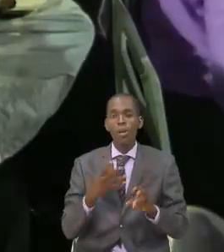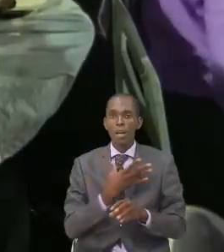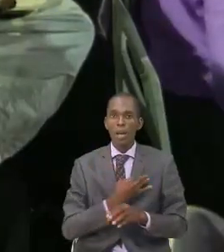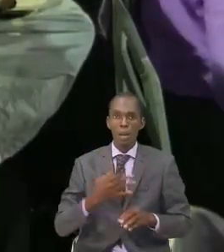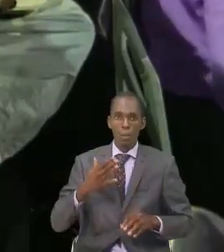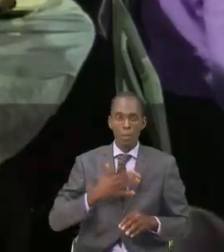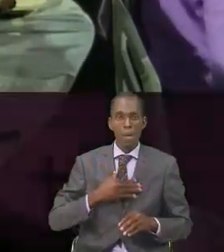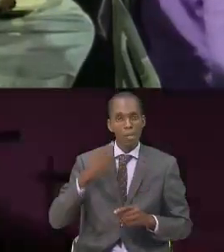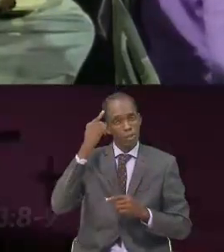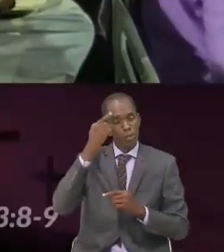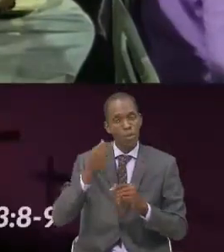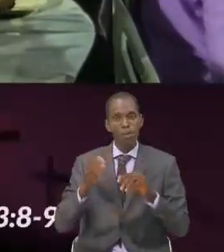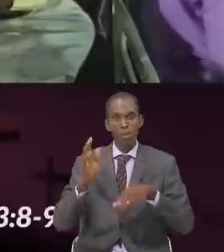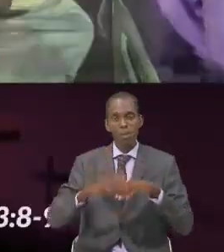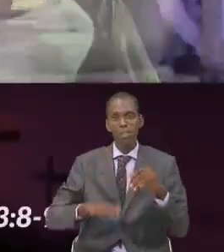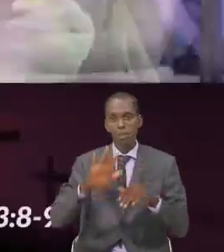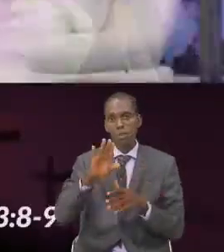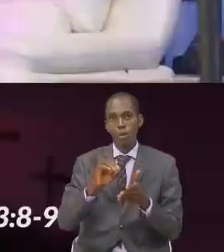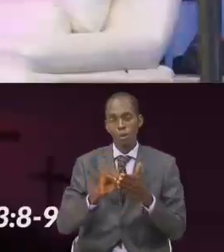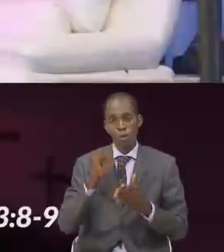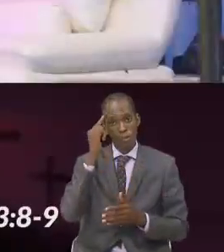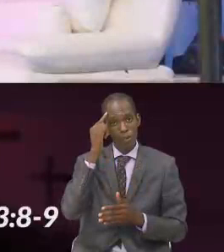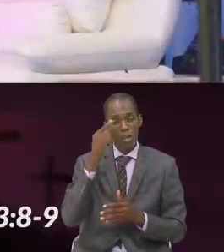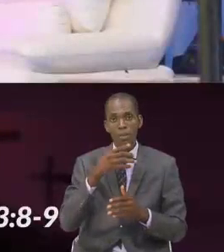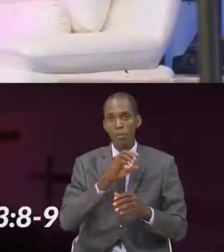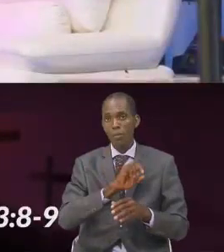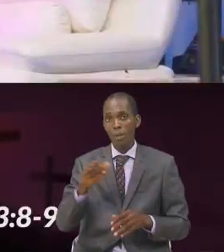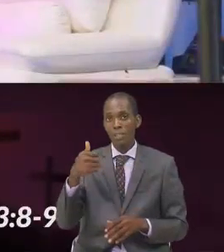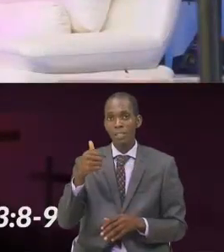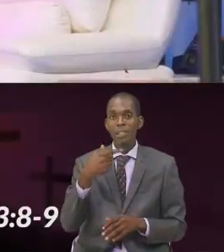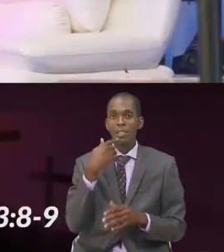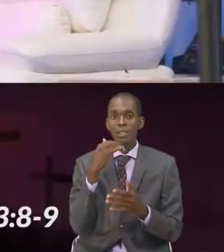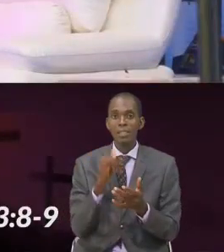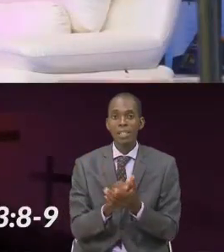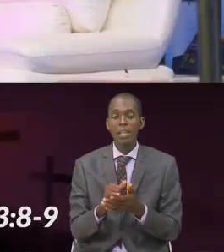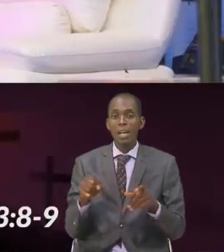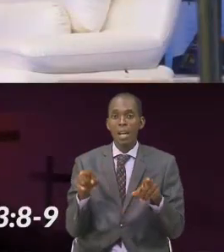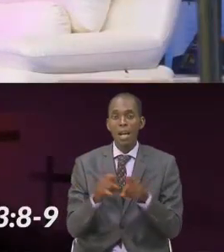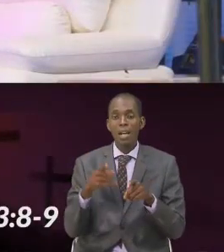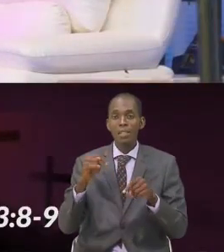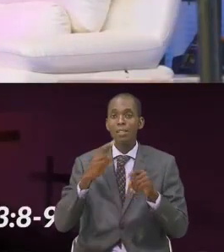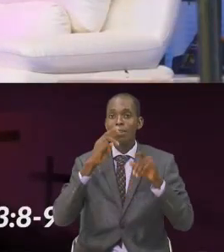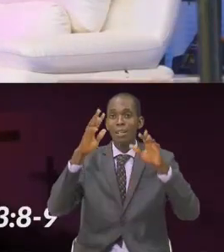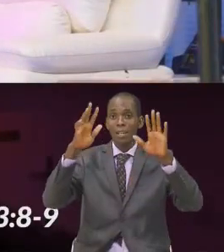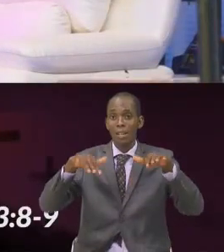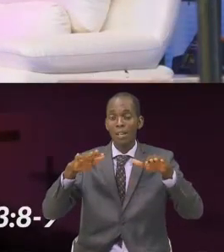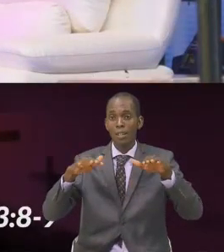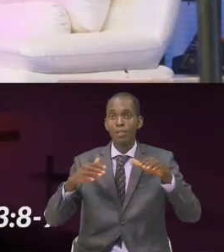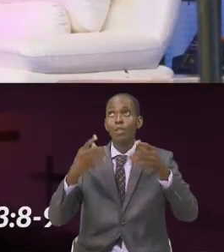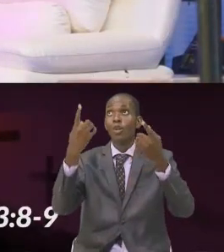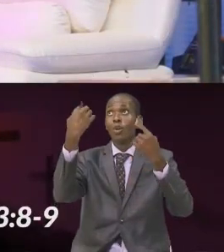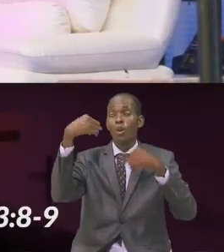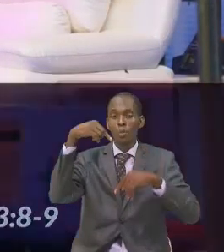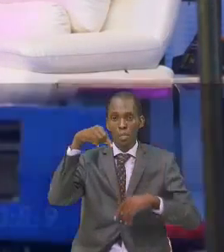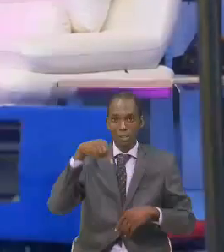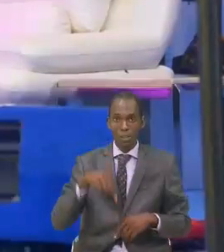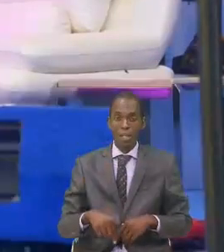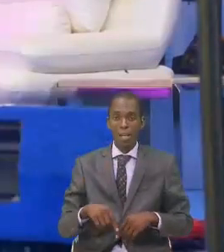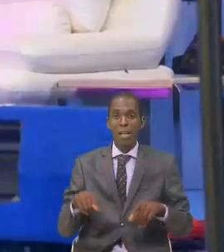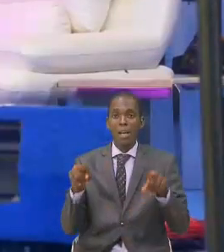ways higher than your ways, and my thoughts higher than your thoughts. Then in verse 10, it says, for as